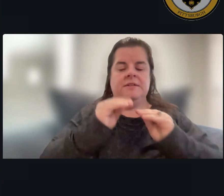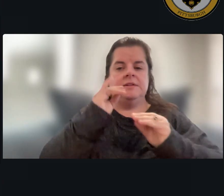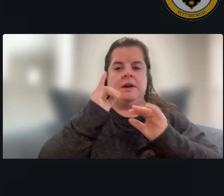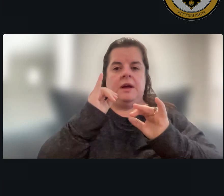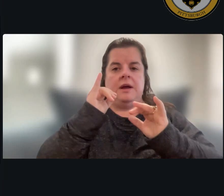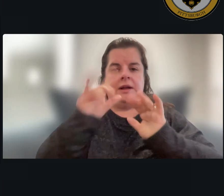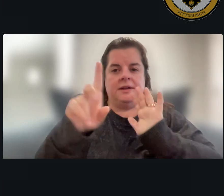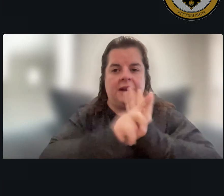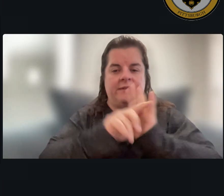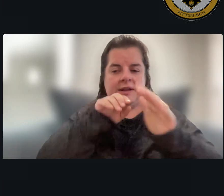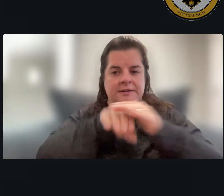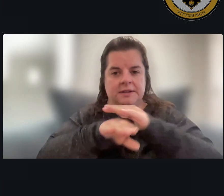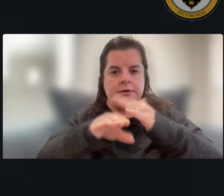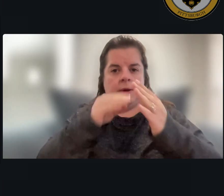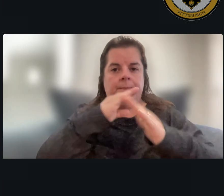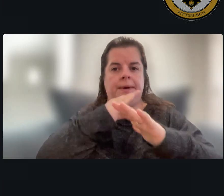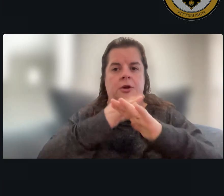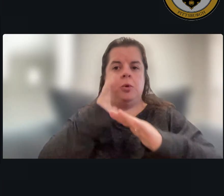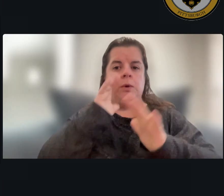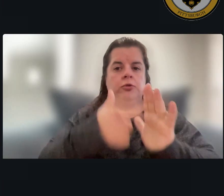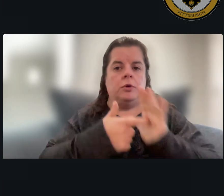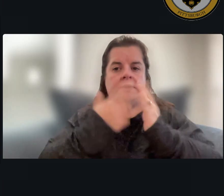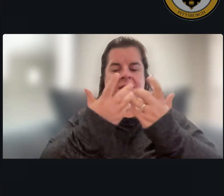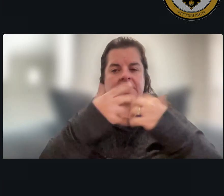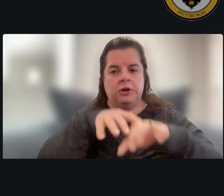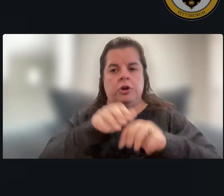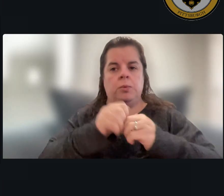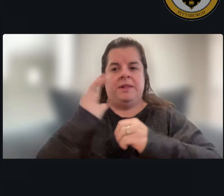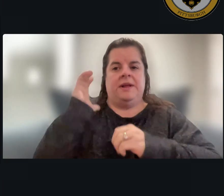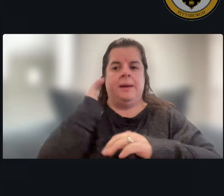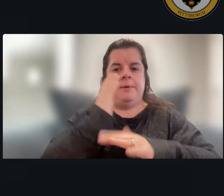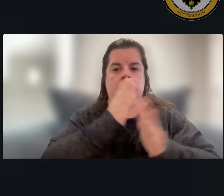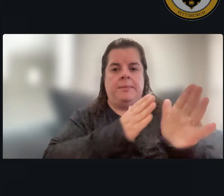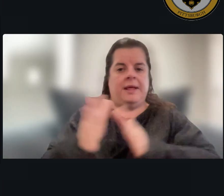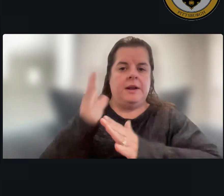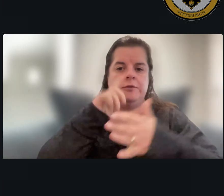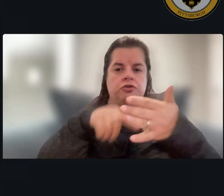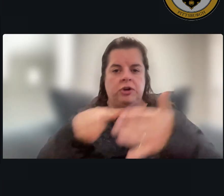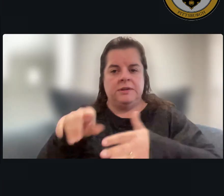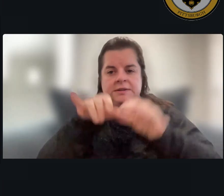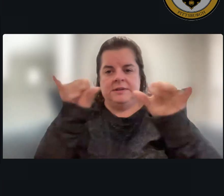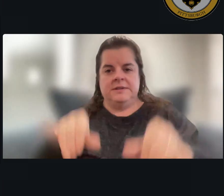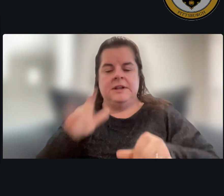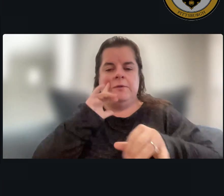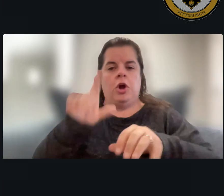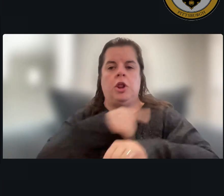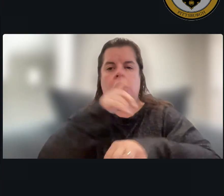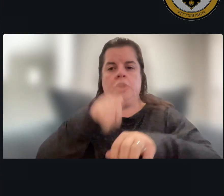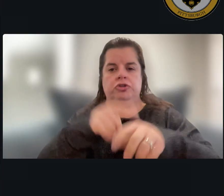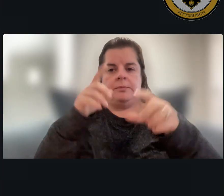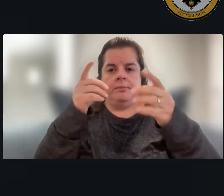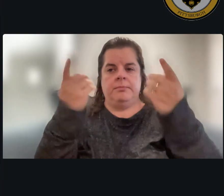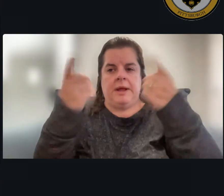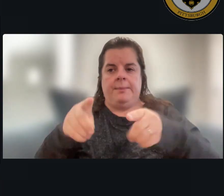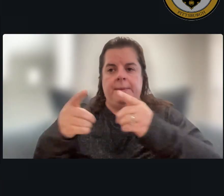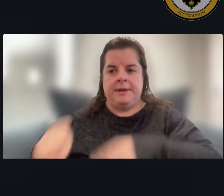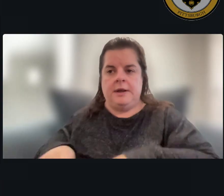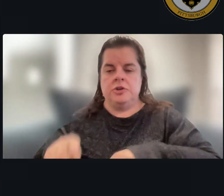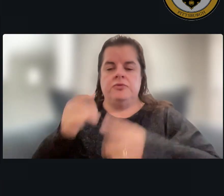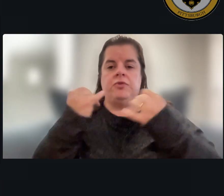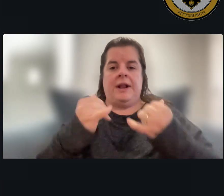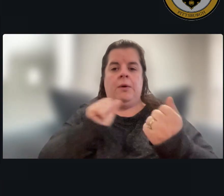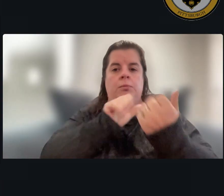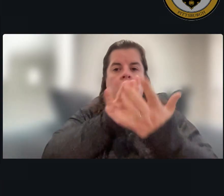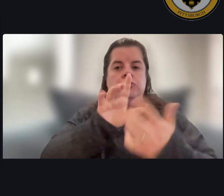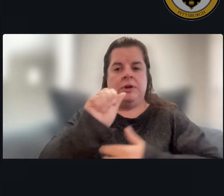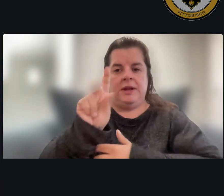barriers. This phase will require integration with capital planning and tracking systems for long-term implementation. Right now, our approach to ADA has